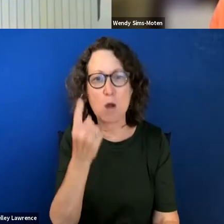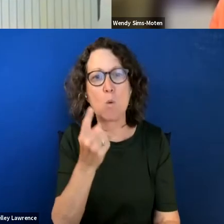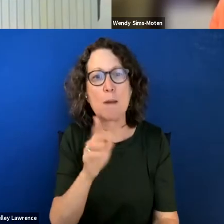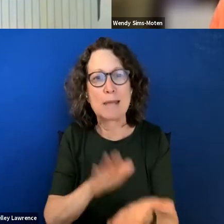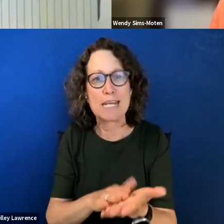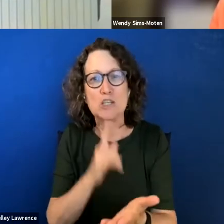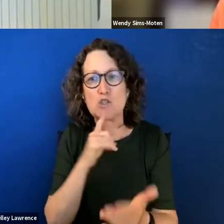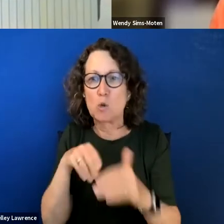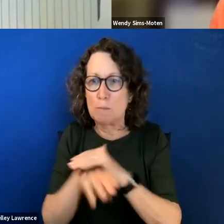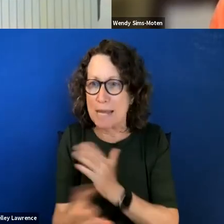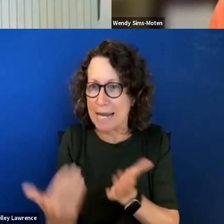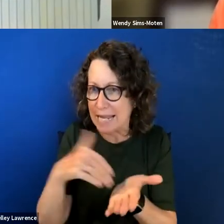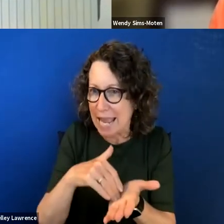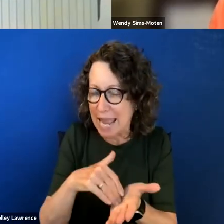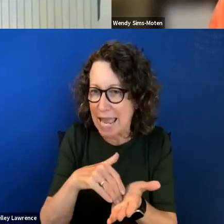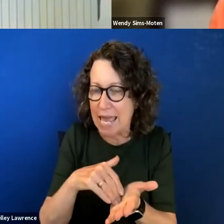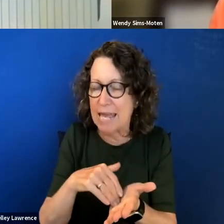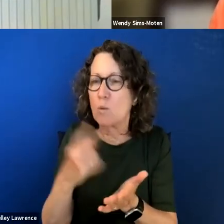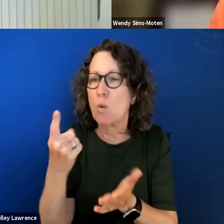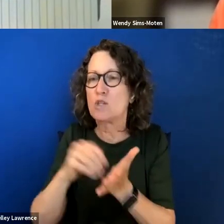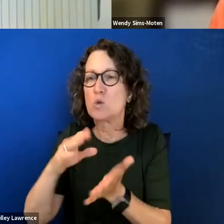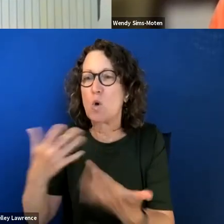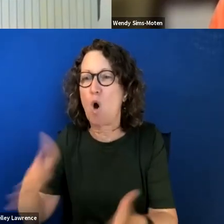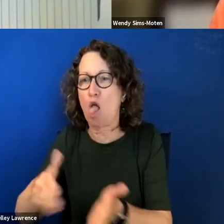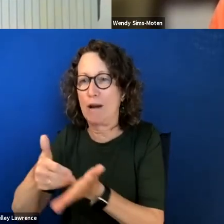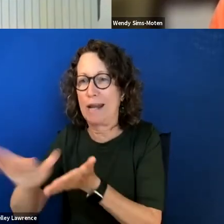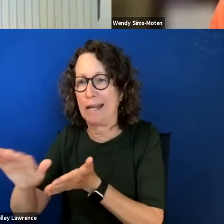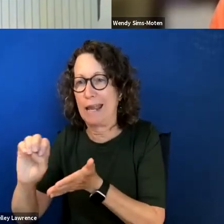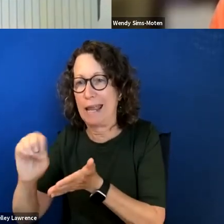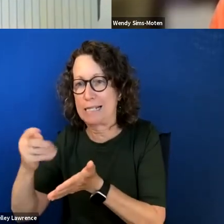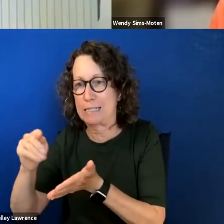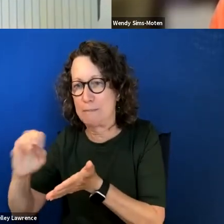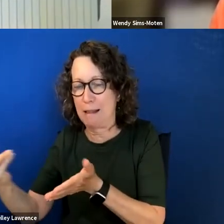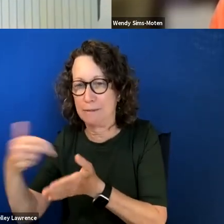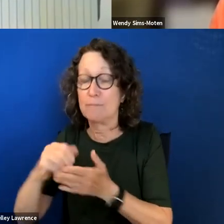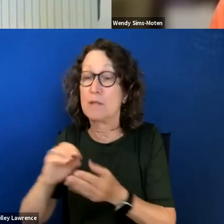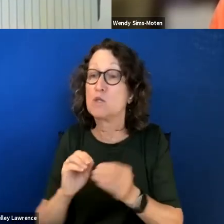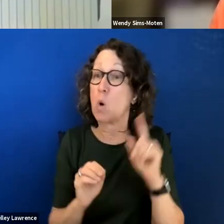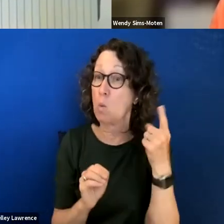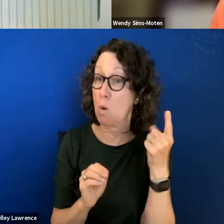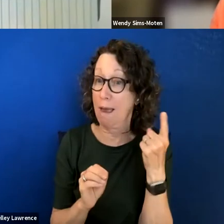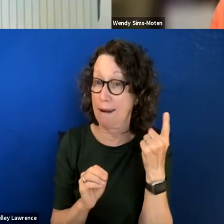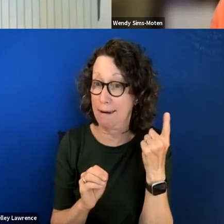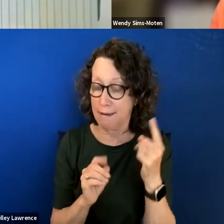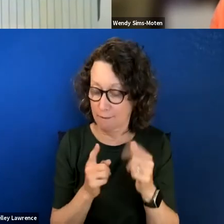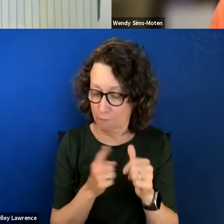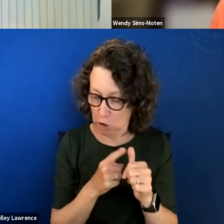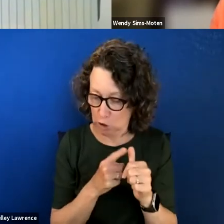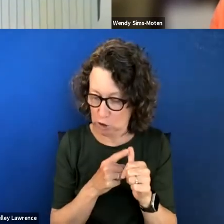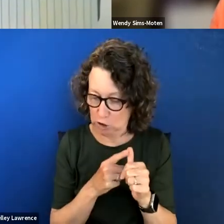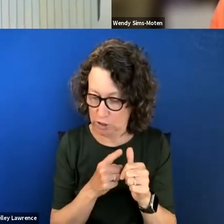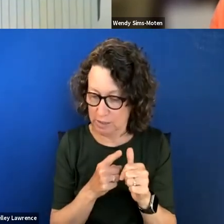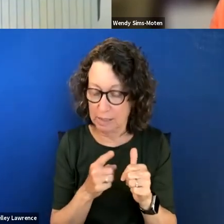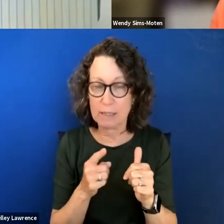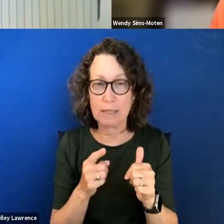to readmit an expelled student. So first, item number 1. I wonder if